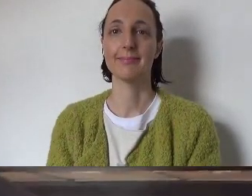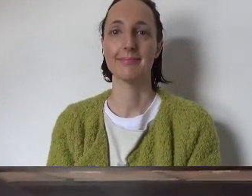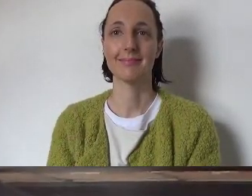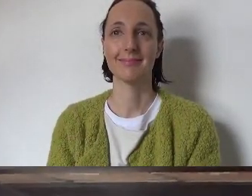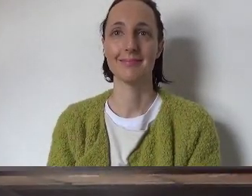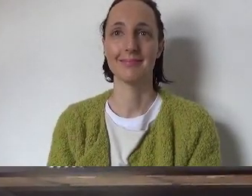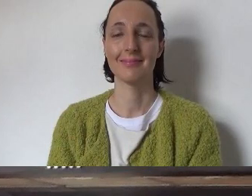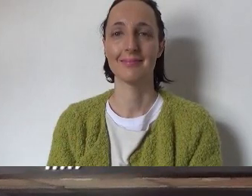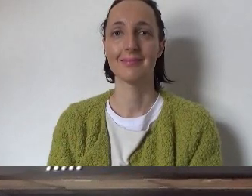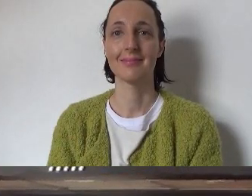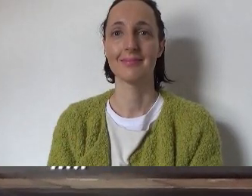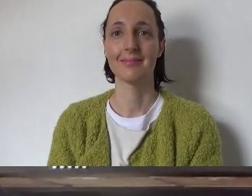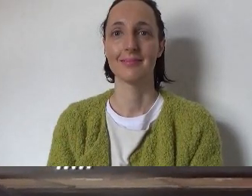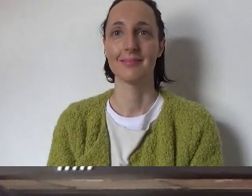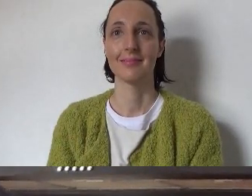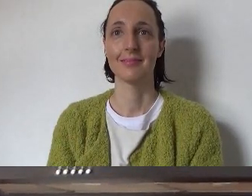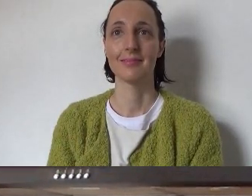Woo!